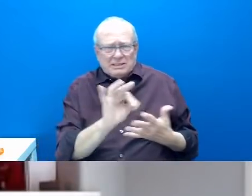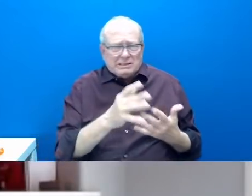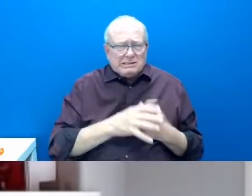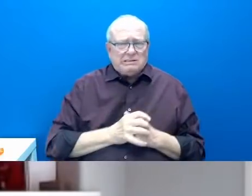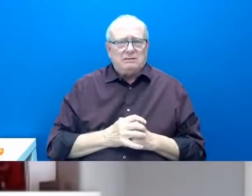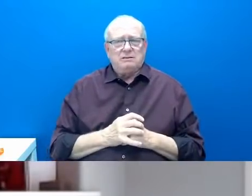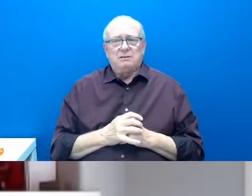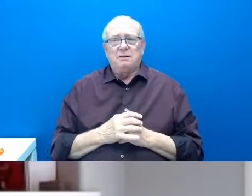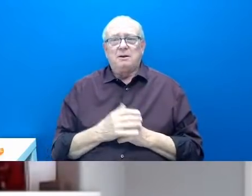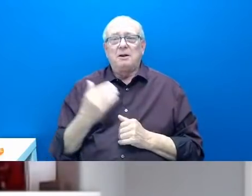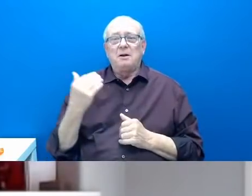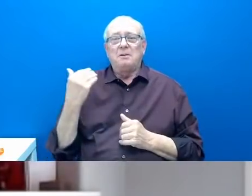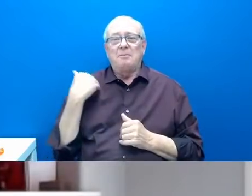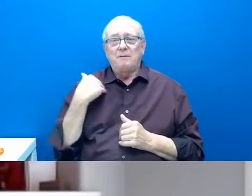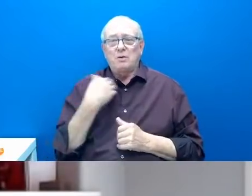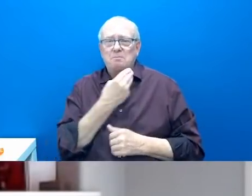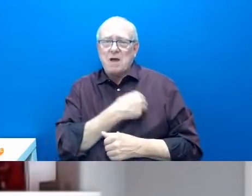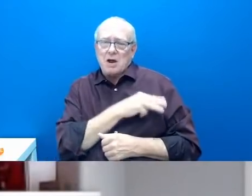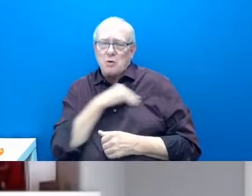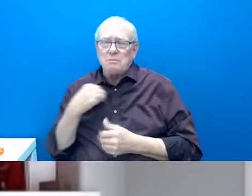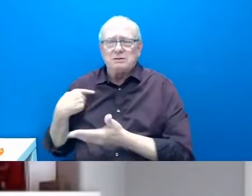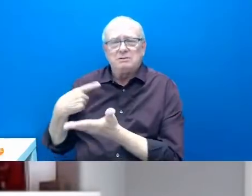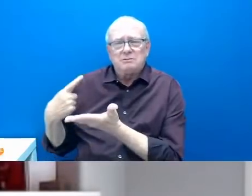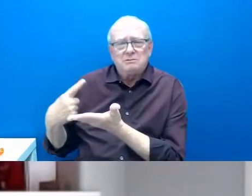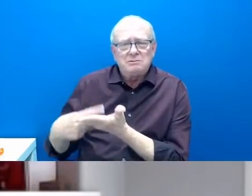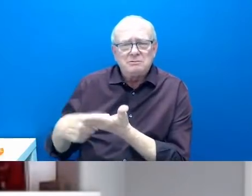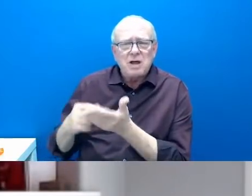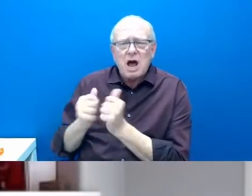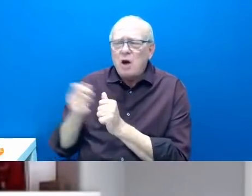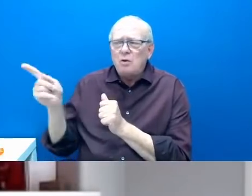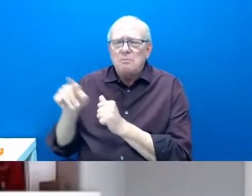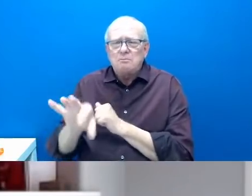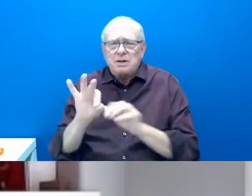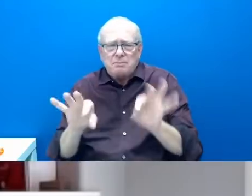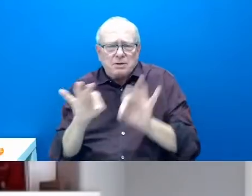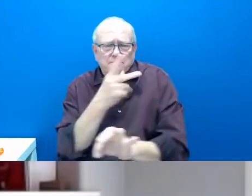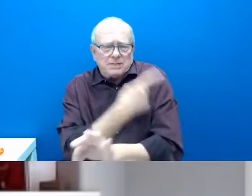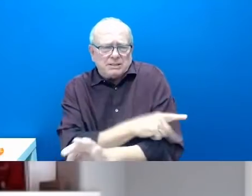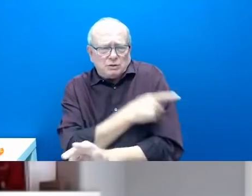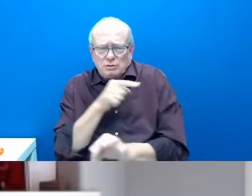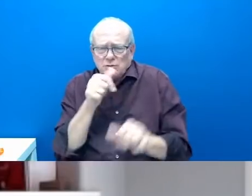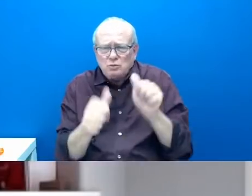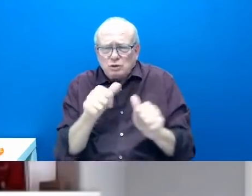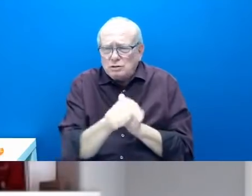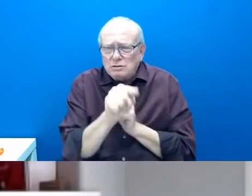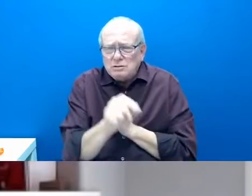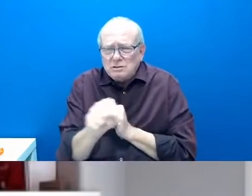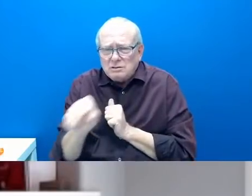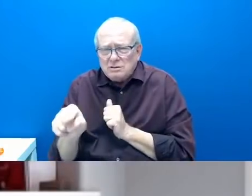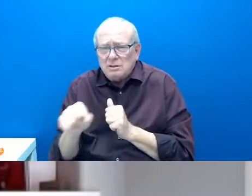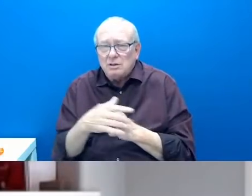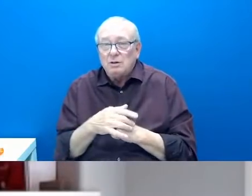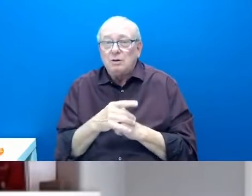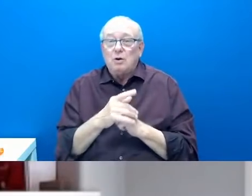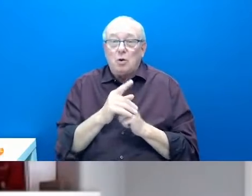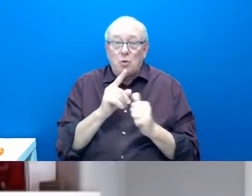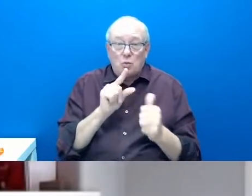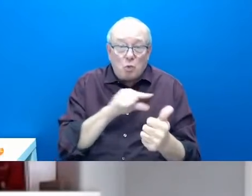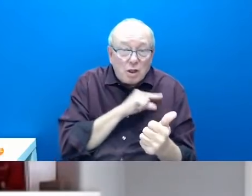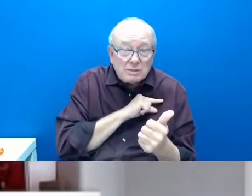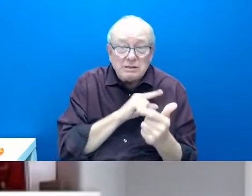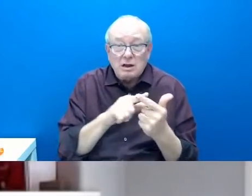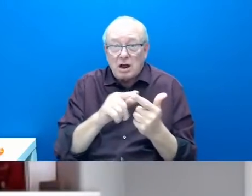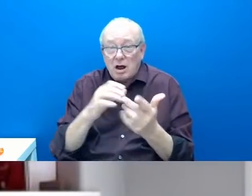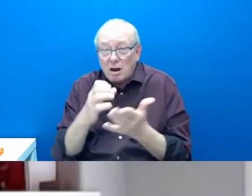Manitoba around selection of patients, and how do you do that? So again, you ensure a degree of equality and opportunity, but also make sure that